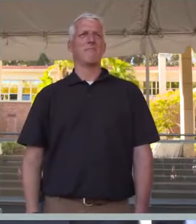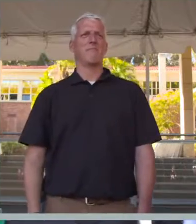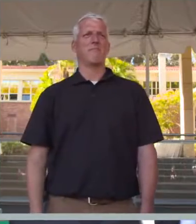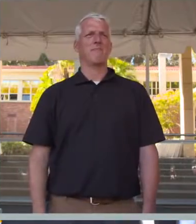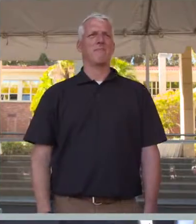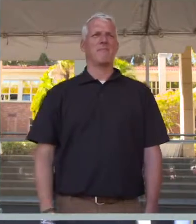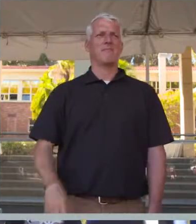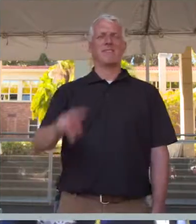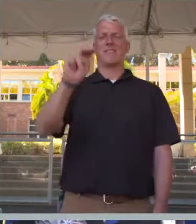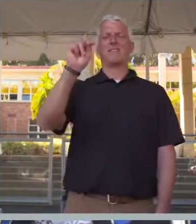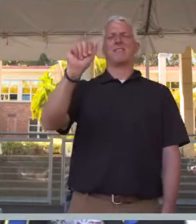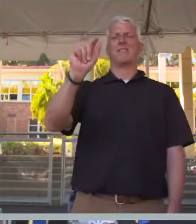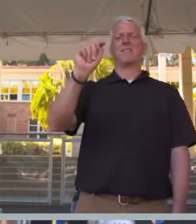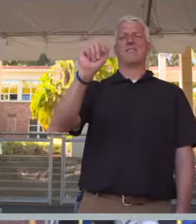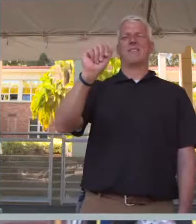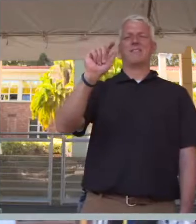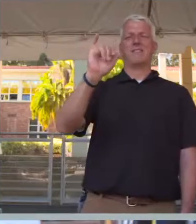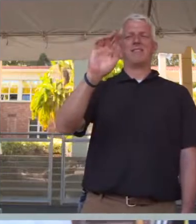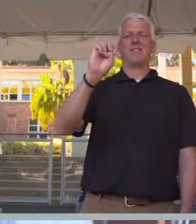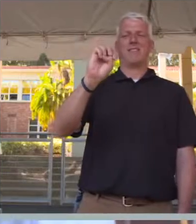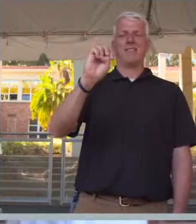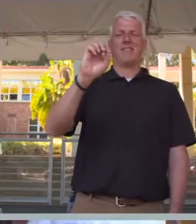Natalie Llamas.